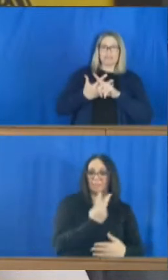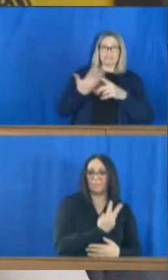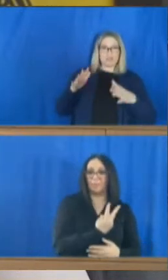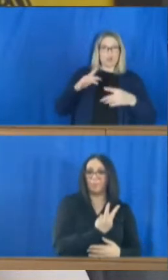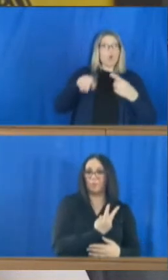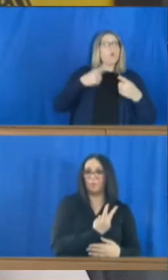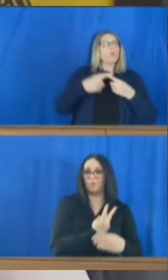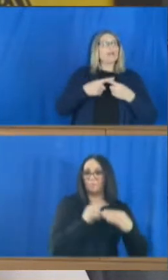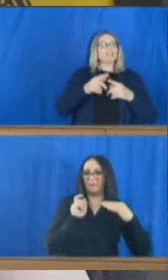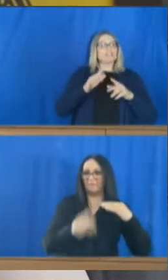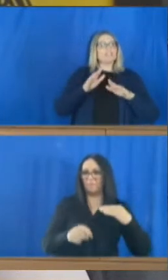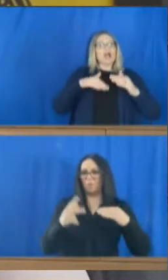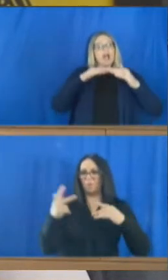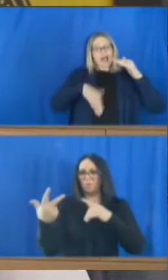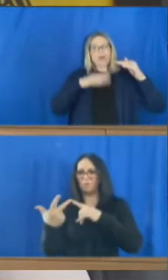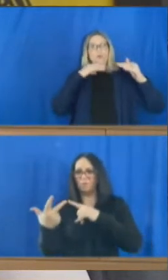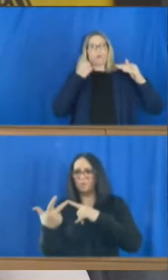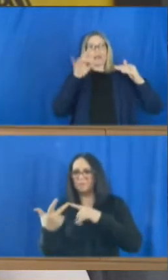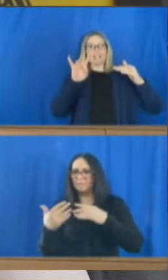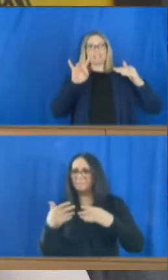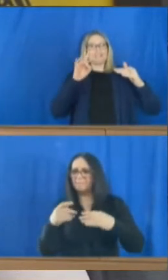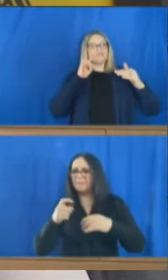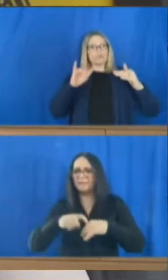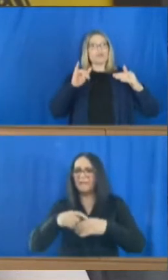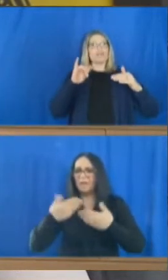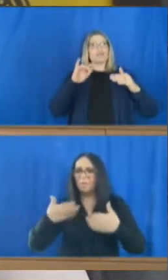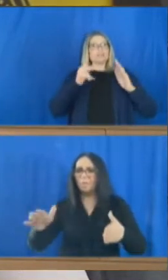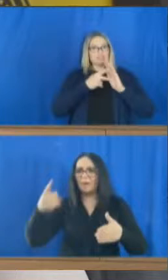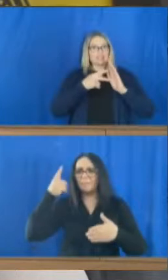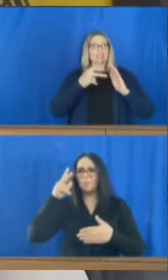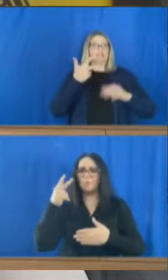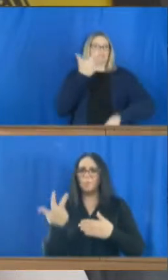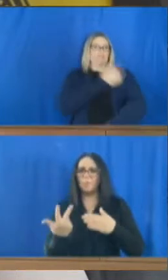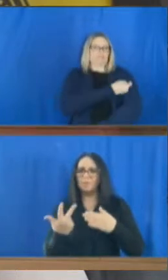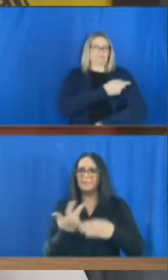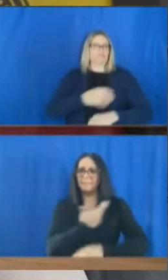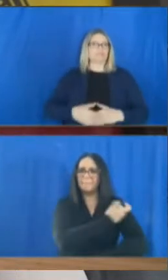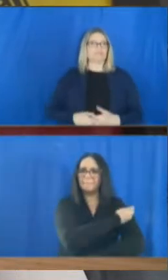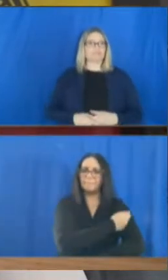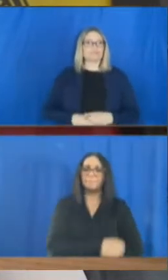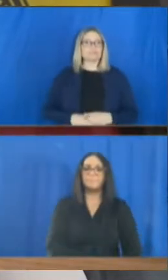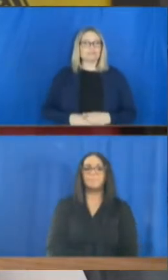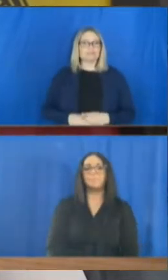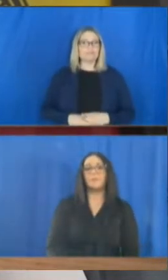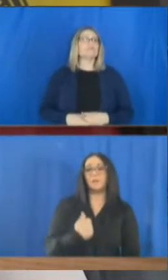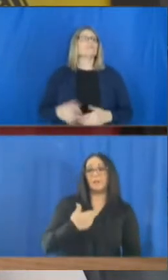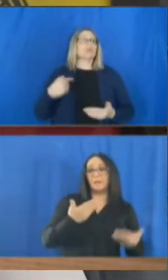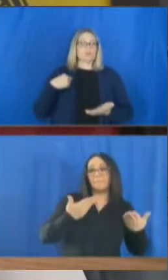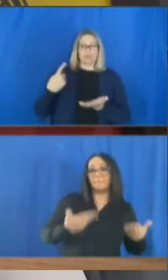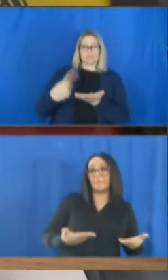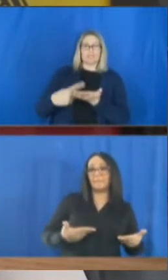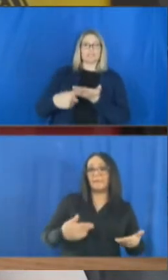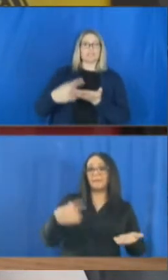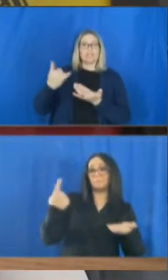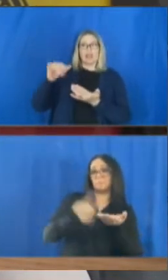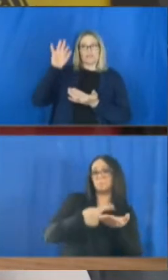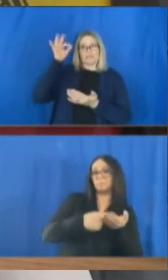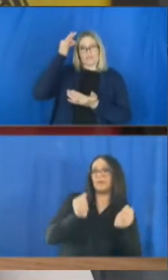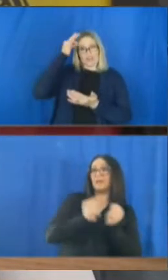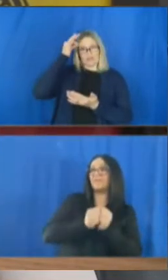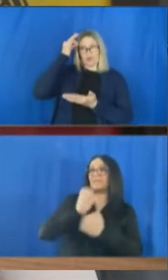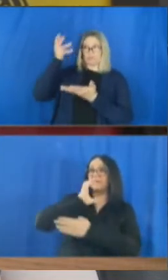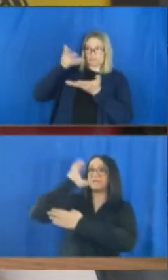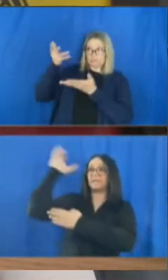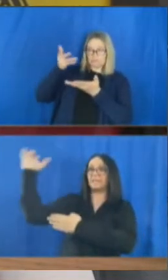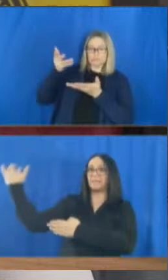waiting for recommendations from NACI. So there is actually a meeting today to discuss what is coming up around